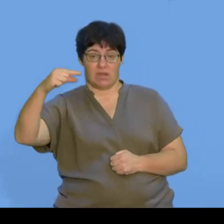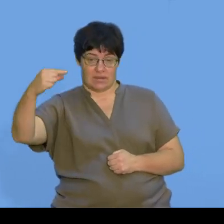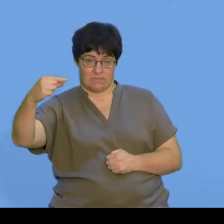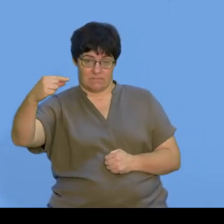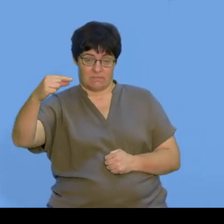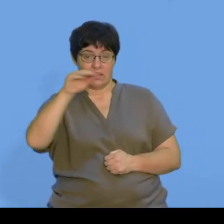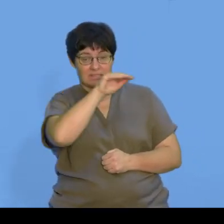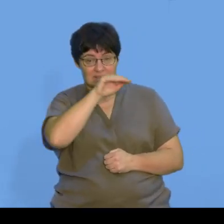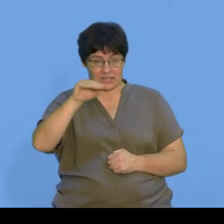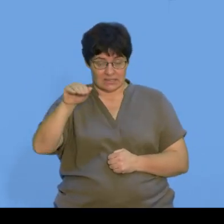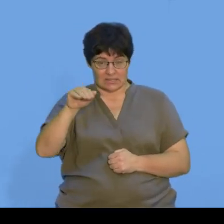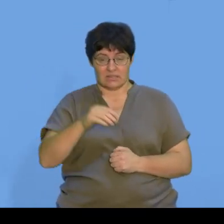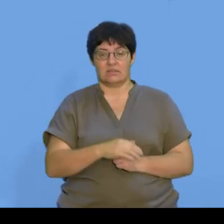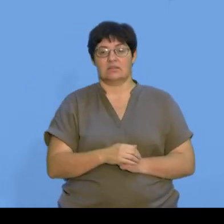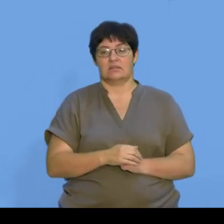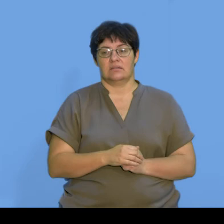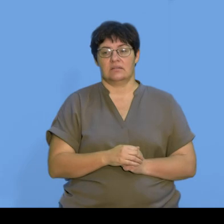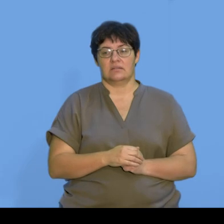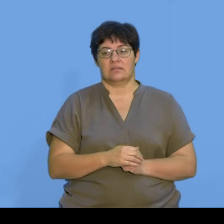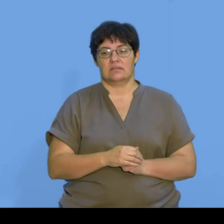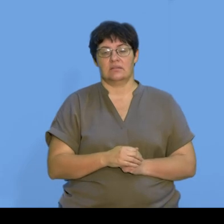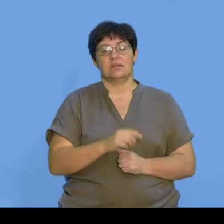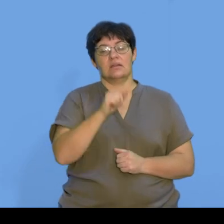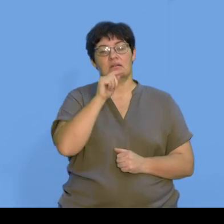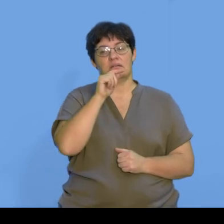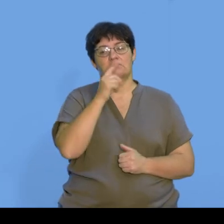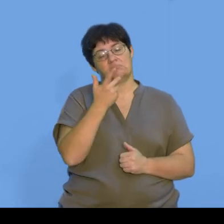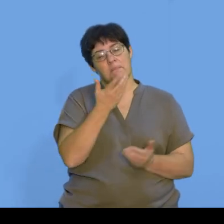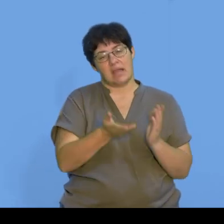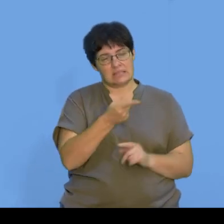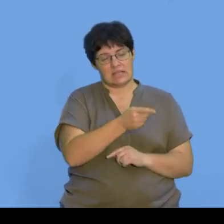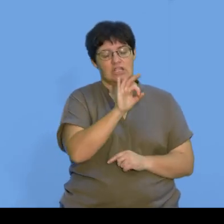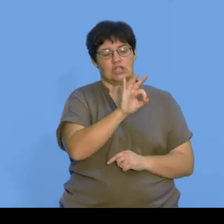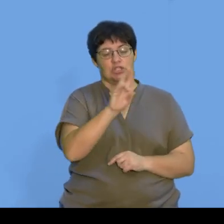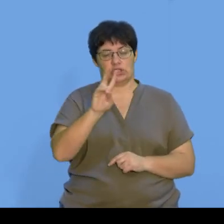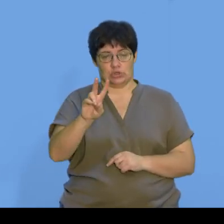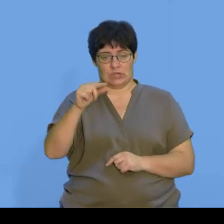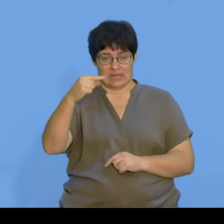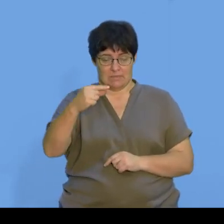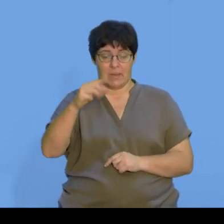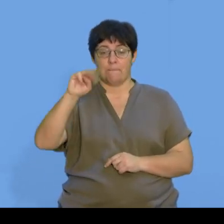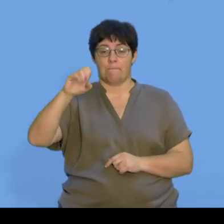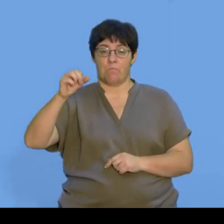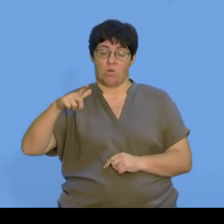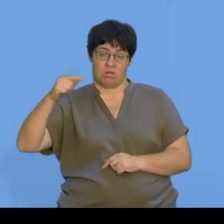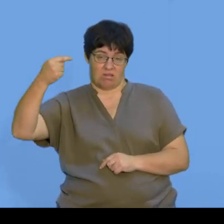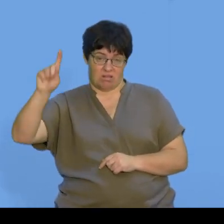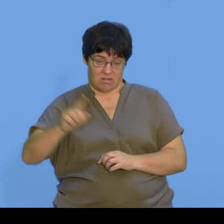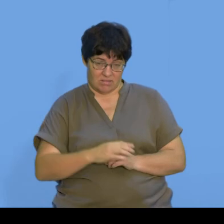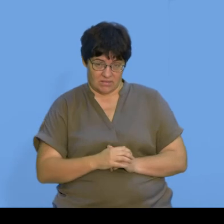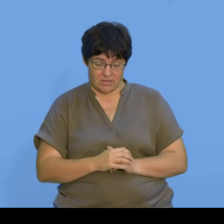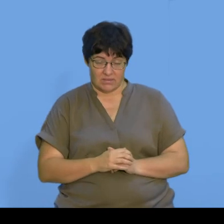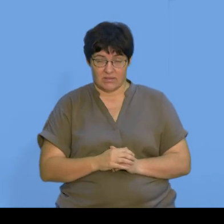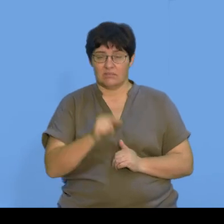25.4 grams, okay, per every 100 gram sample, divided by the mass of sulfur, which is 32 grams for